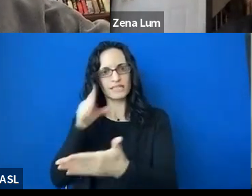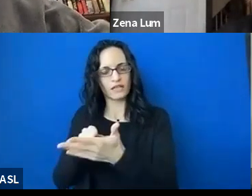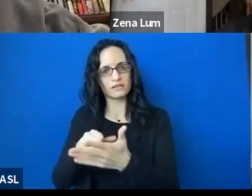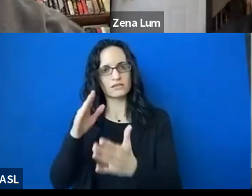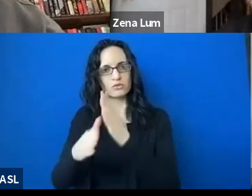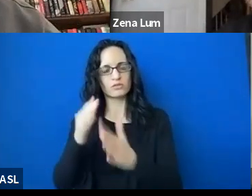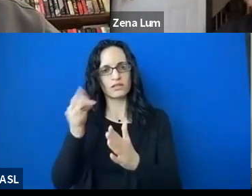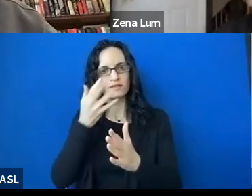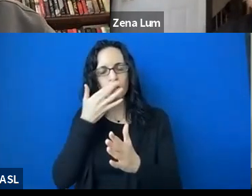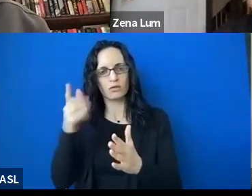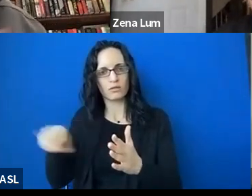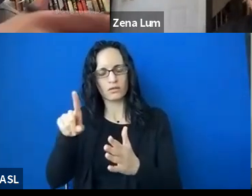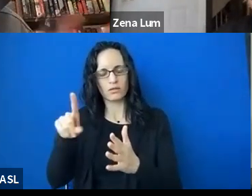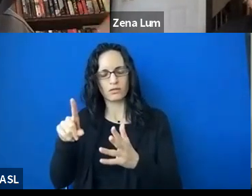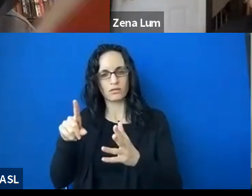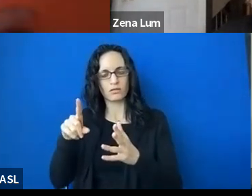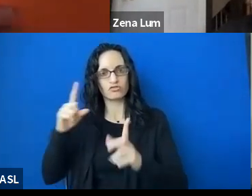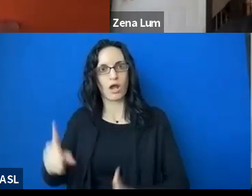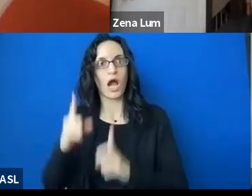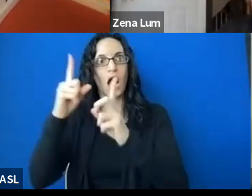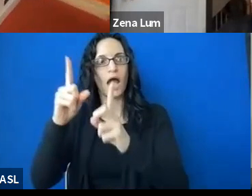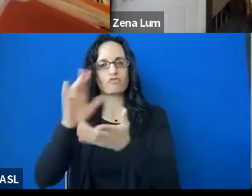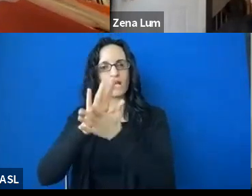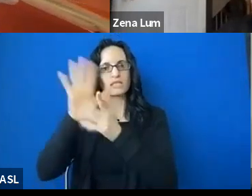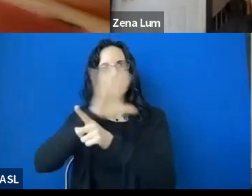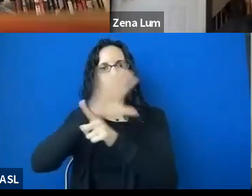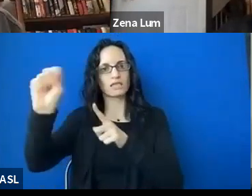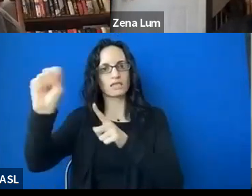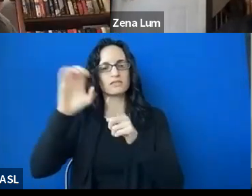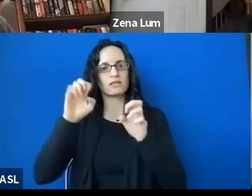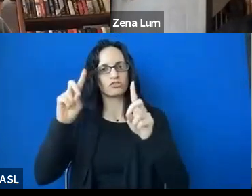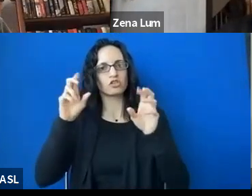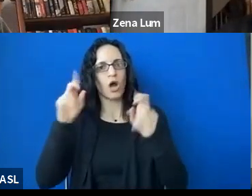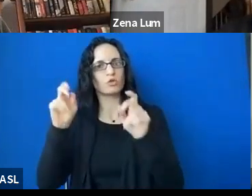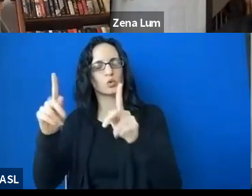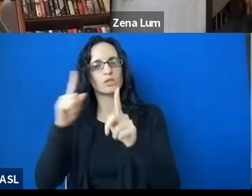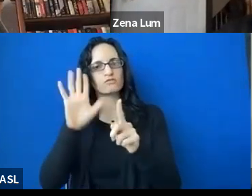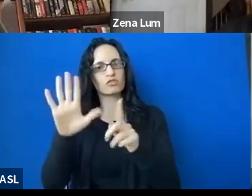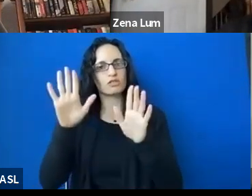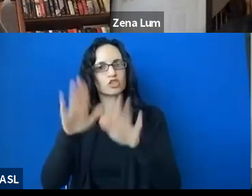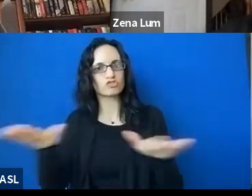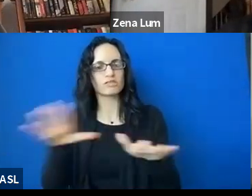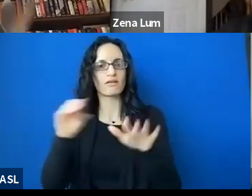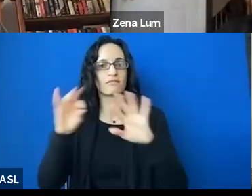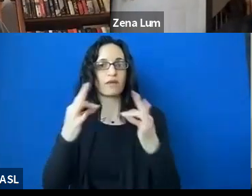both strive for academic excellence and educational opportunities for their children and